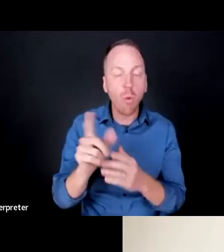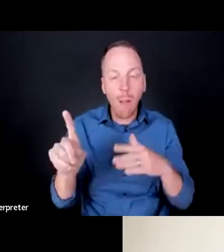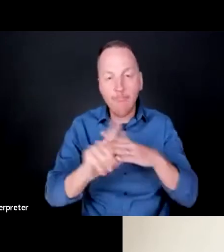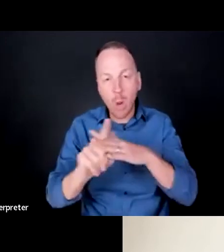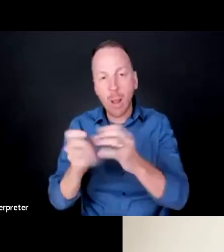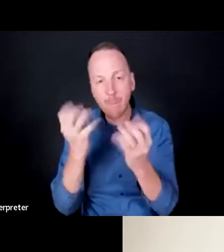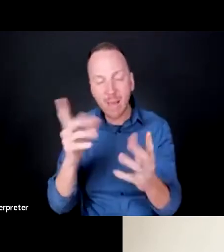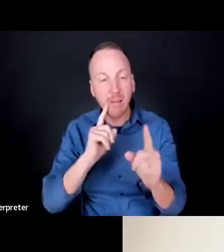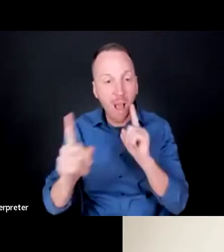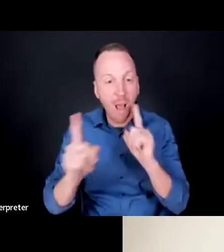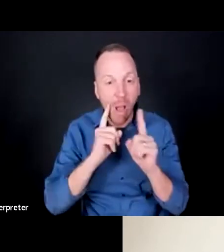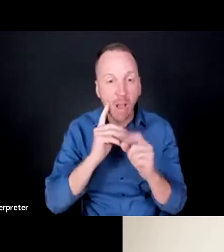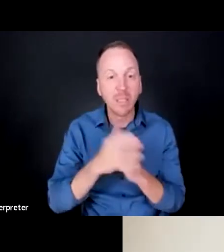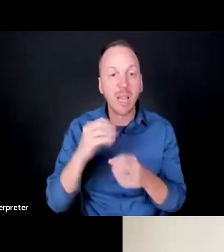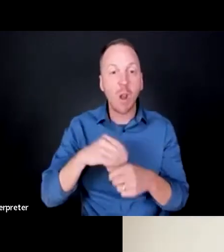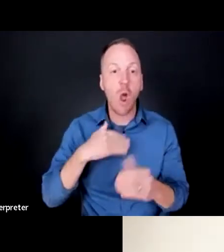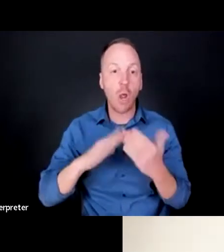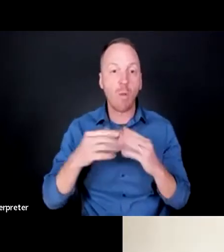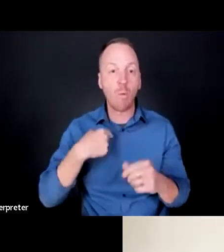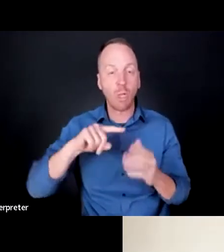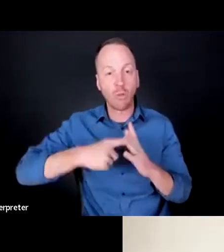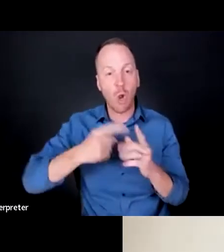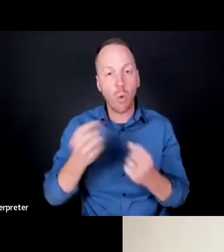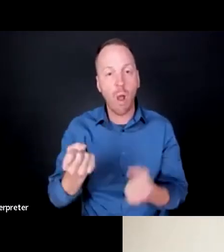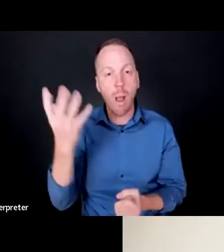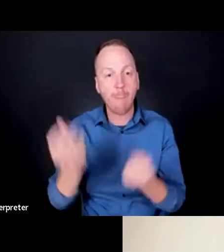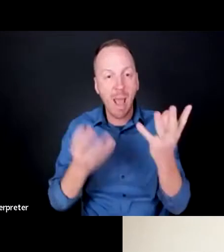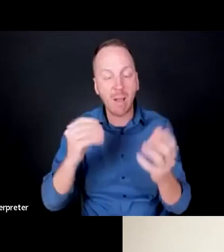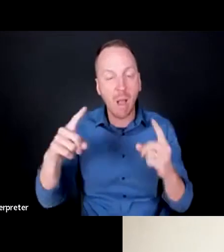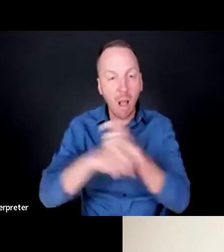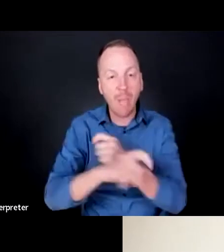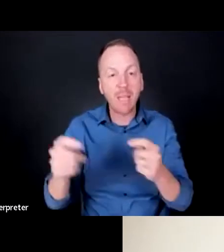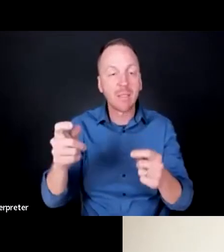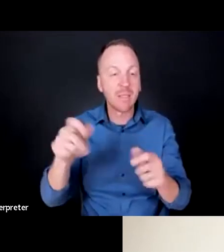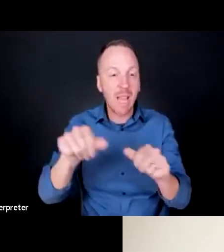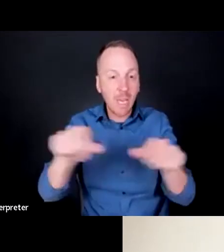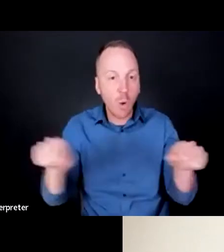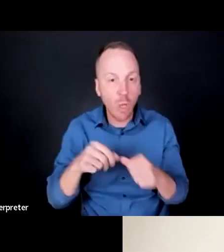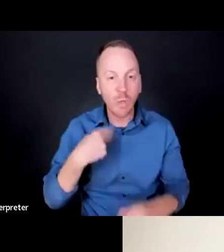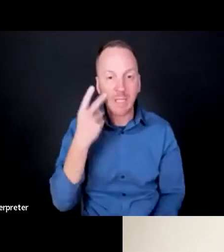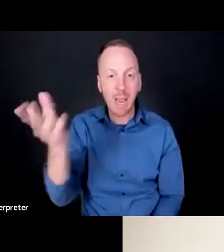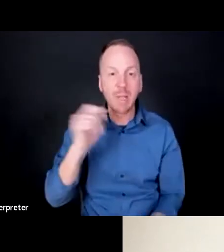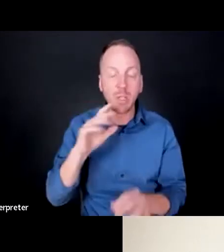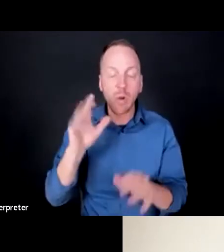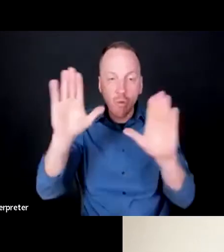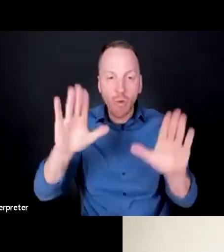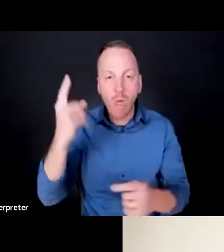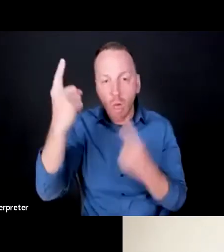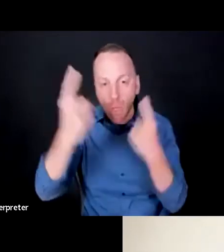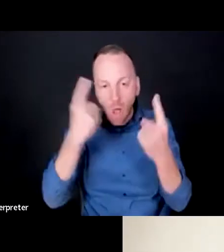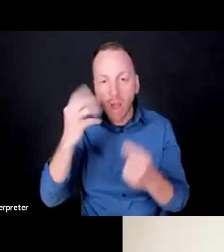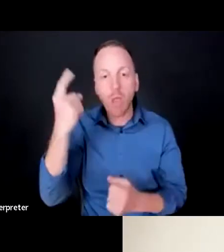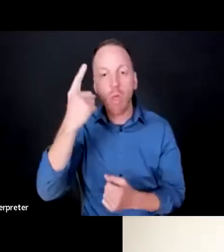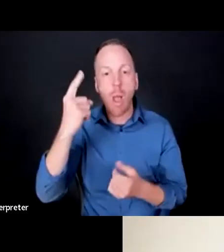many dialogues in our community as we've started to unpack these complex territories, and we really see him as a really great friend and thought partner.